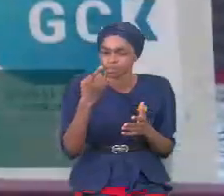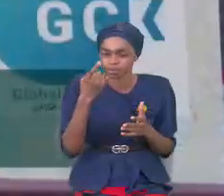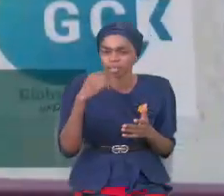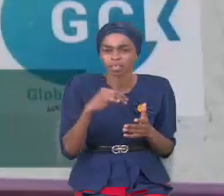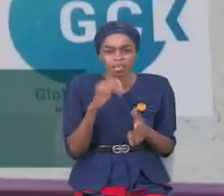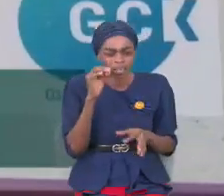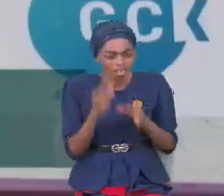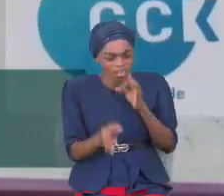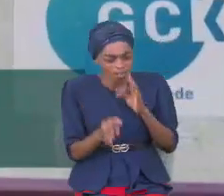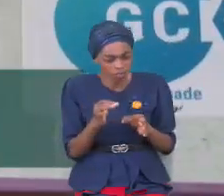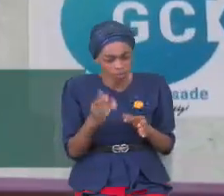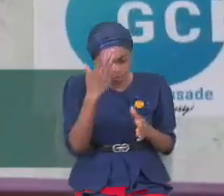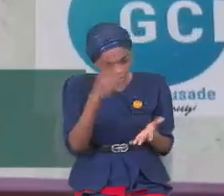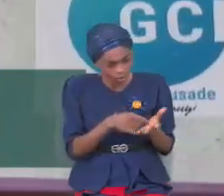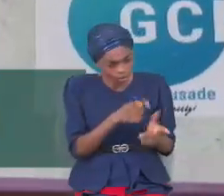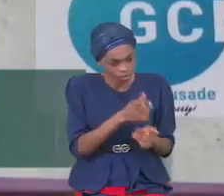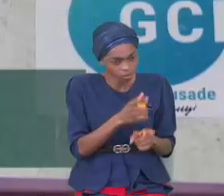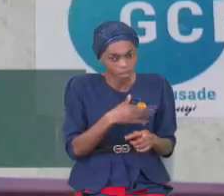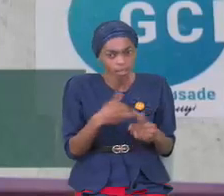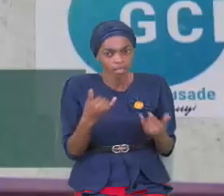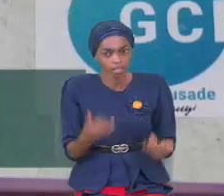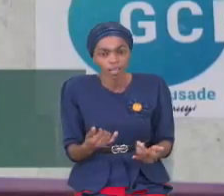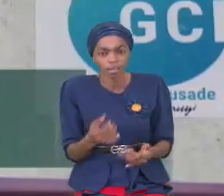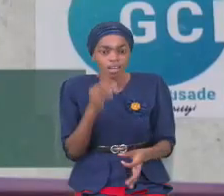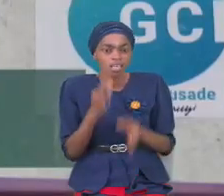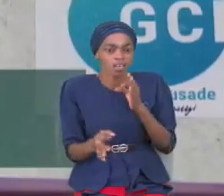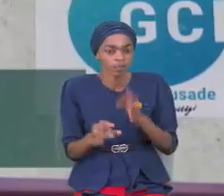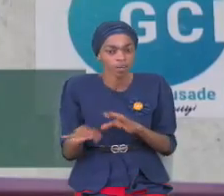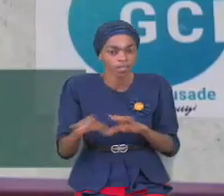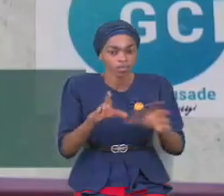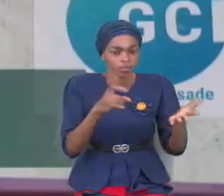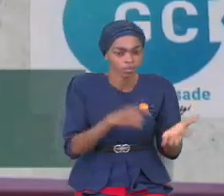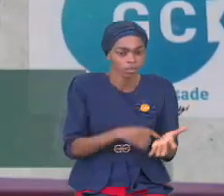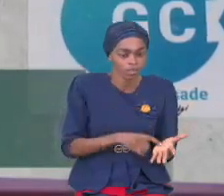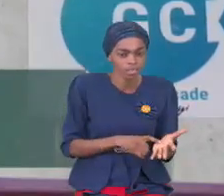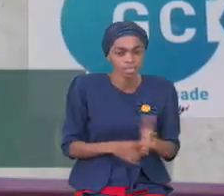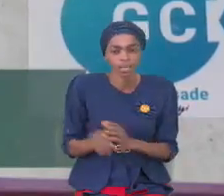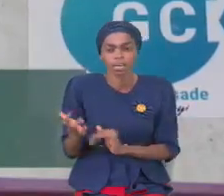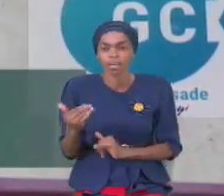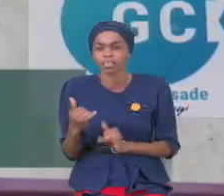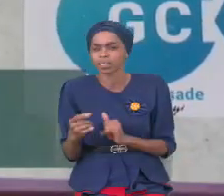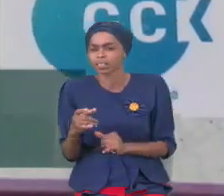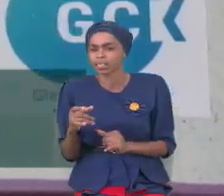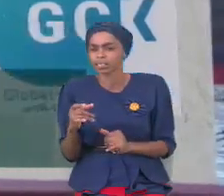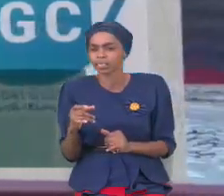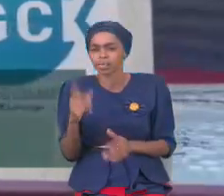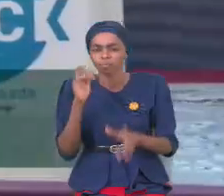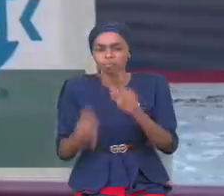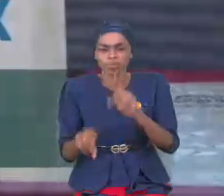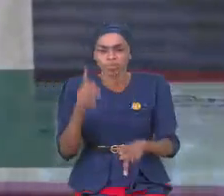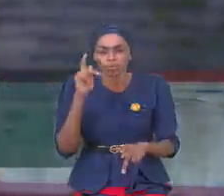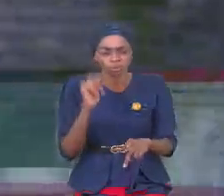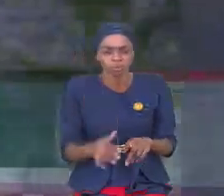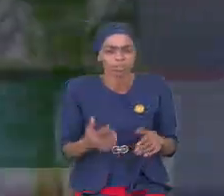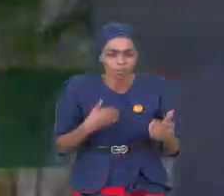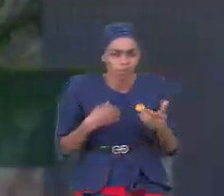about to die now, and therefore he stopped that. And they say they will continue so as to prove to their neighbors